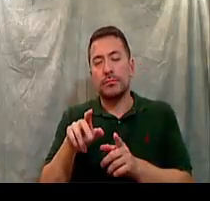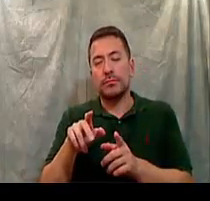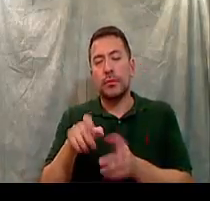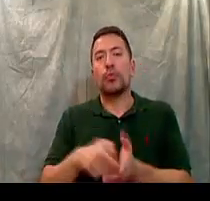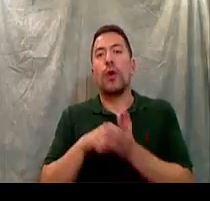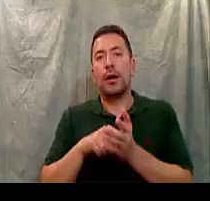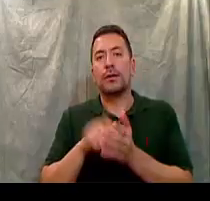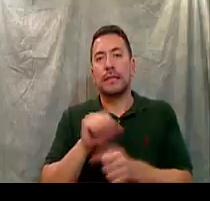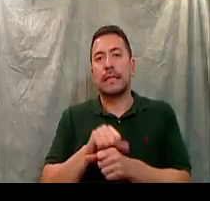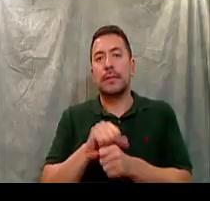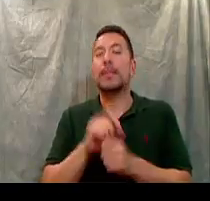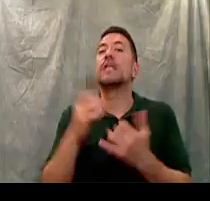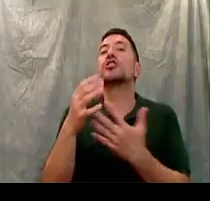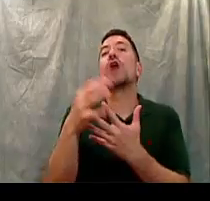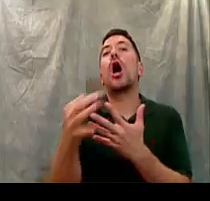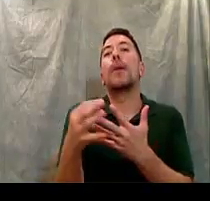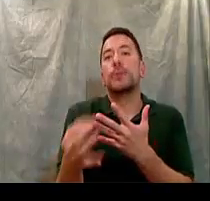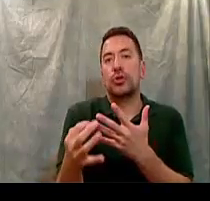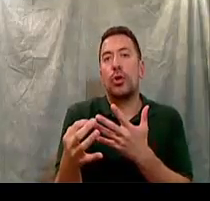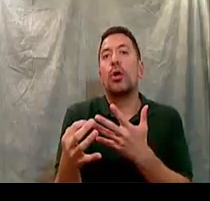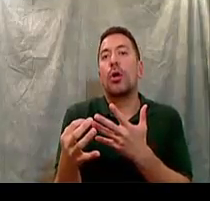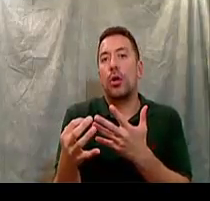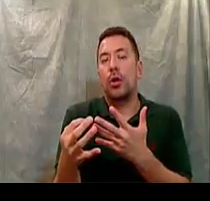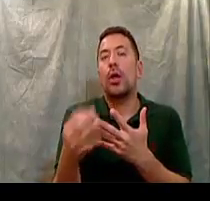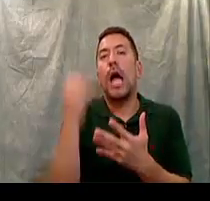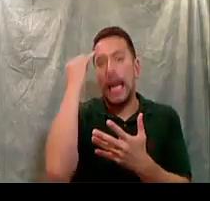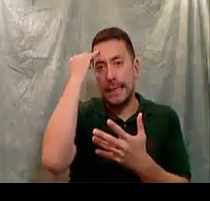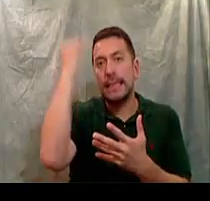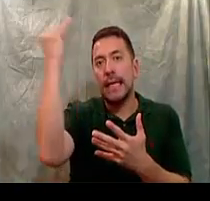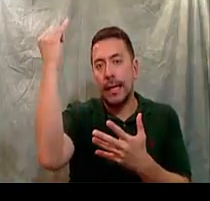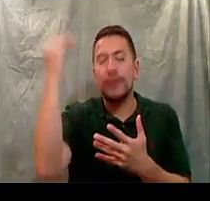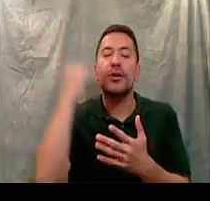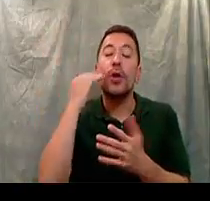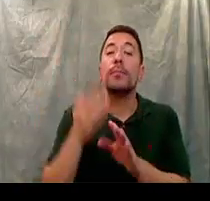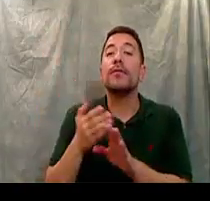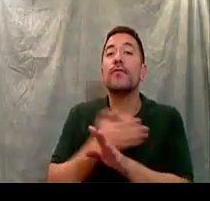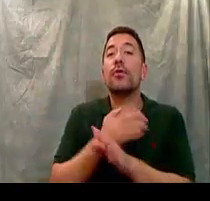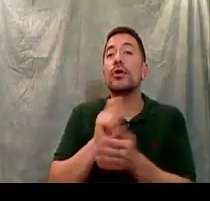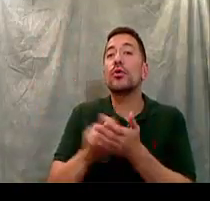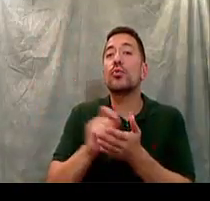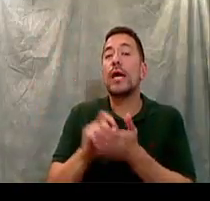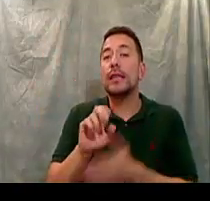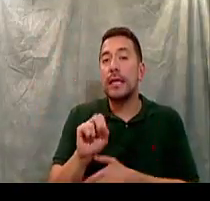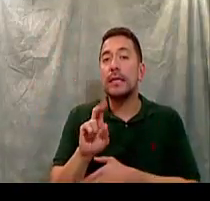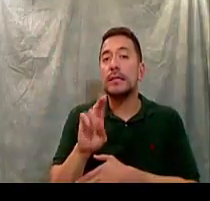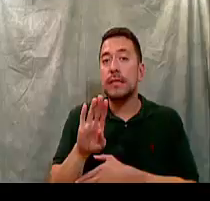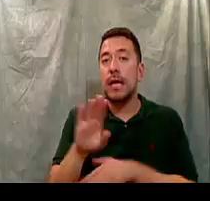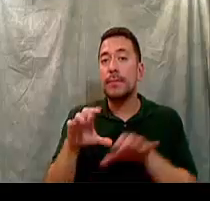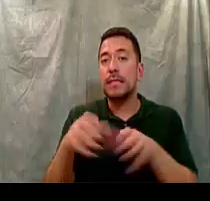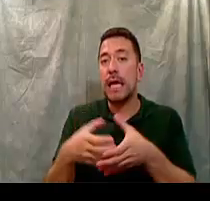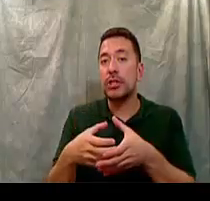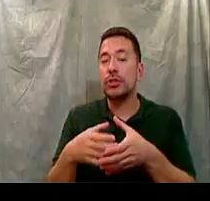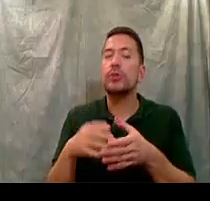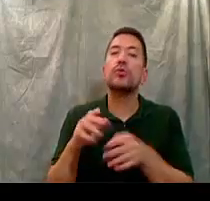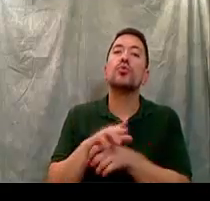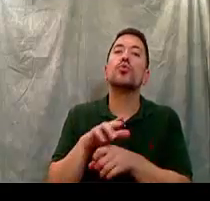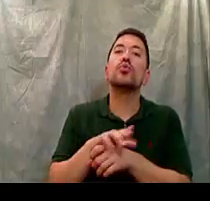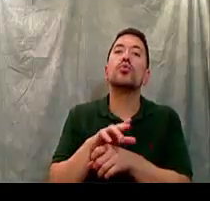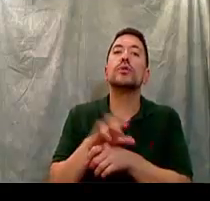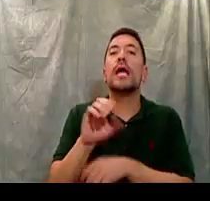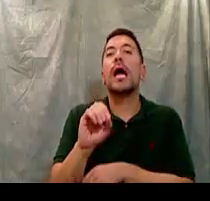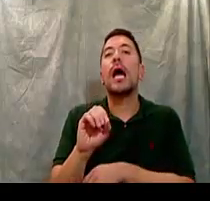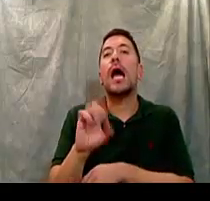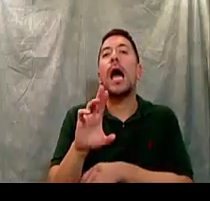optional idea to think about before you write the subsection, just using an outline strategy where